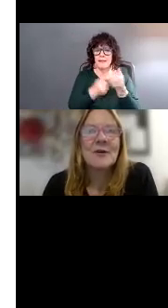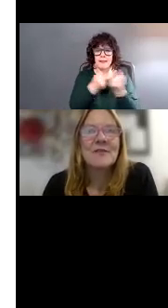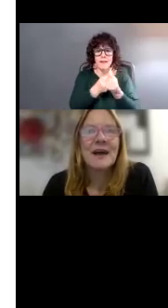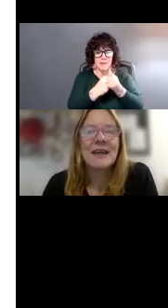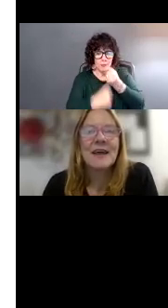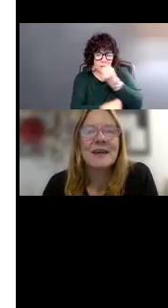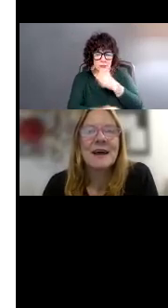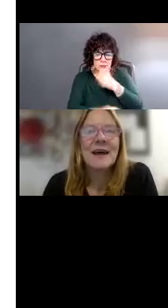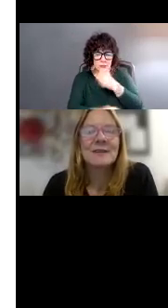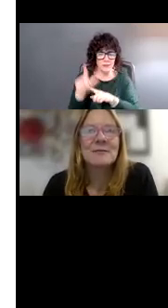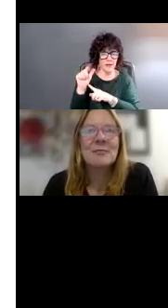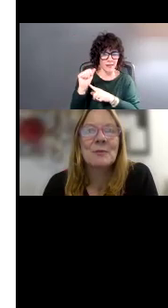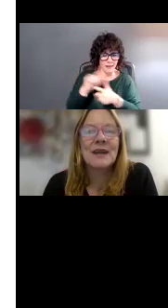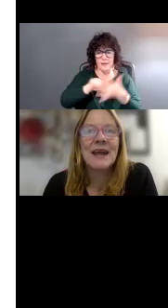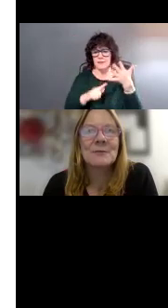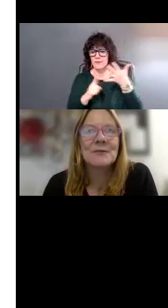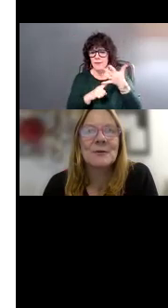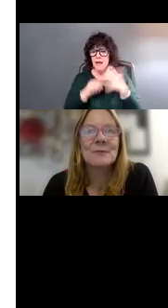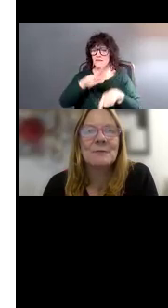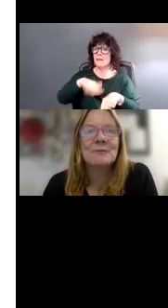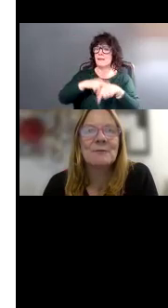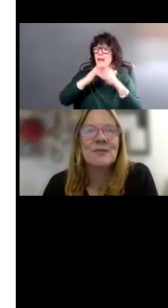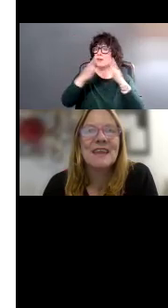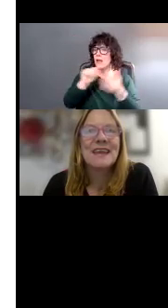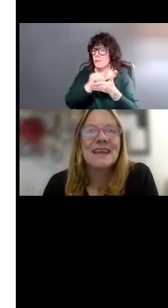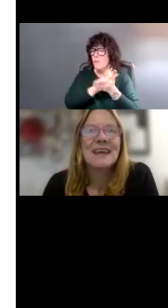Services of LA, and Public Counsel.